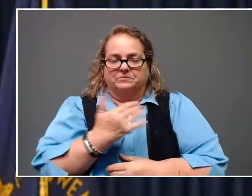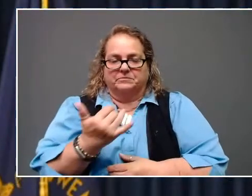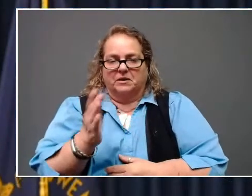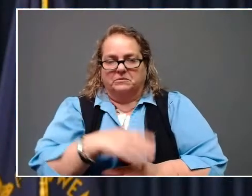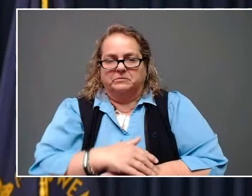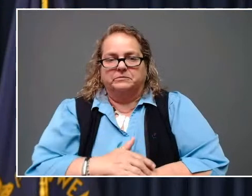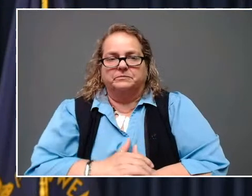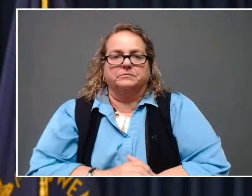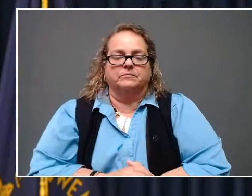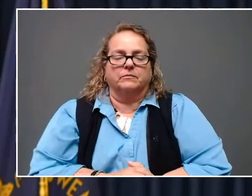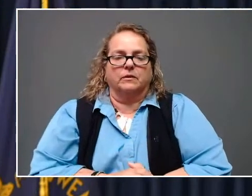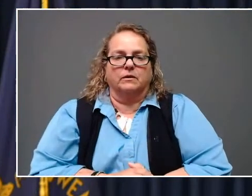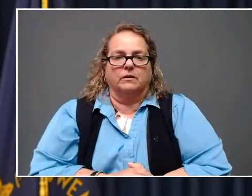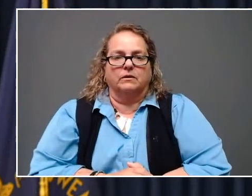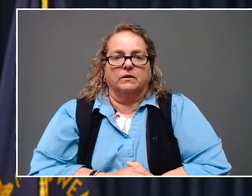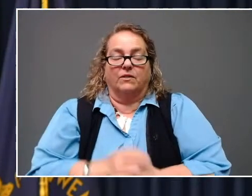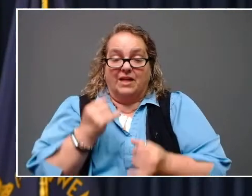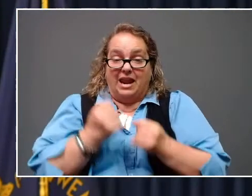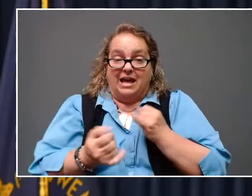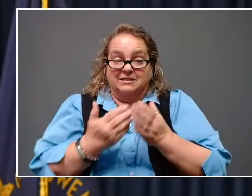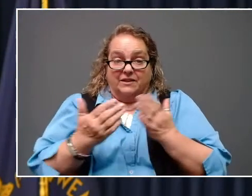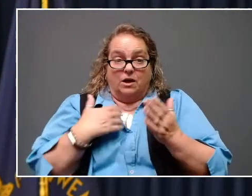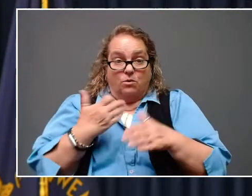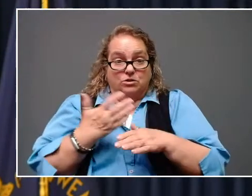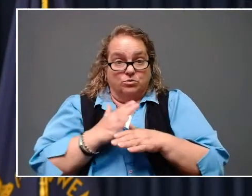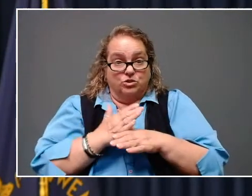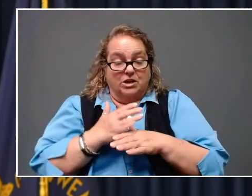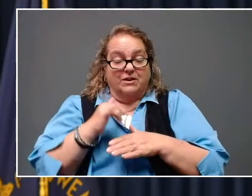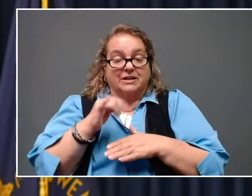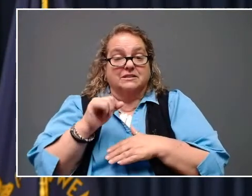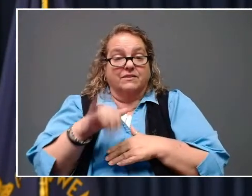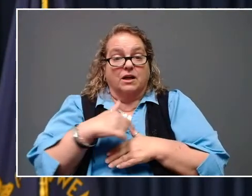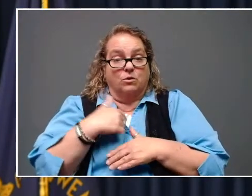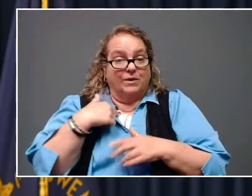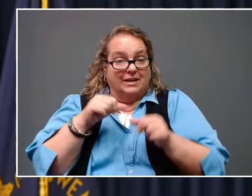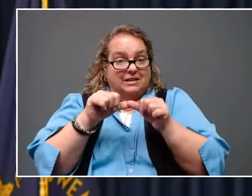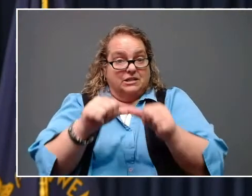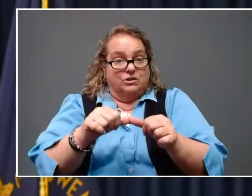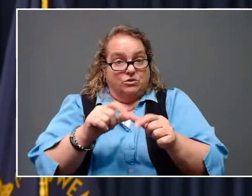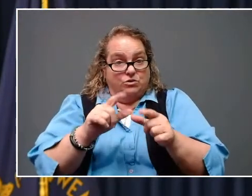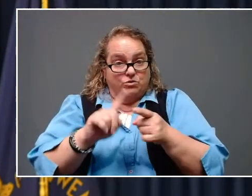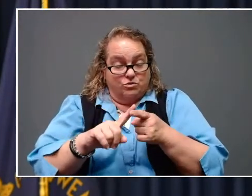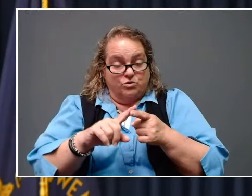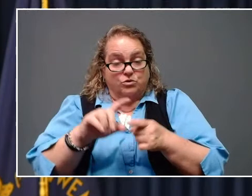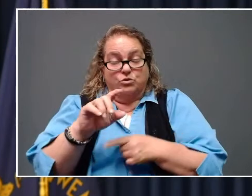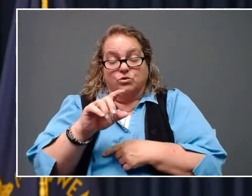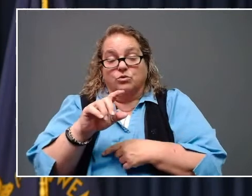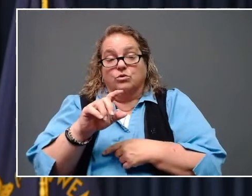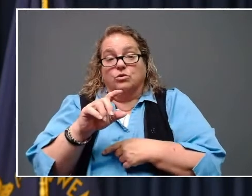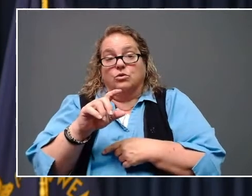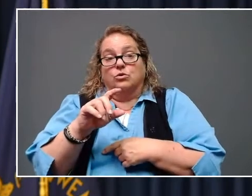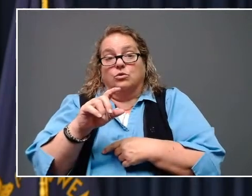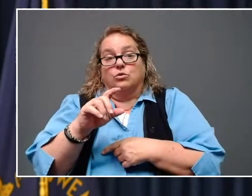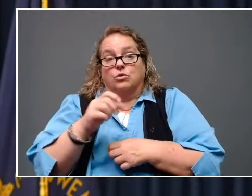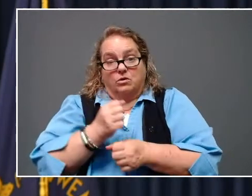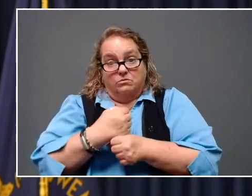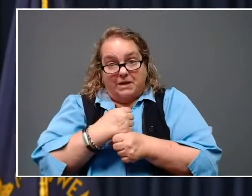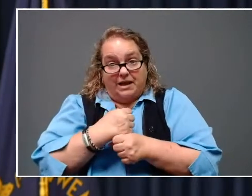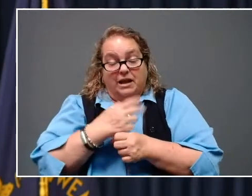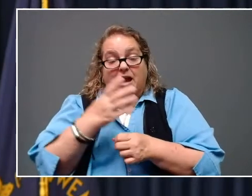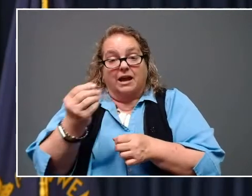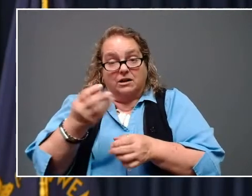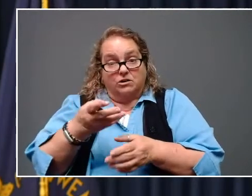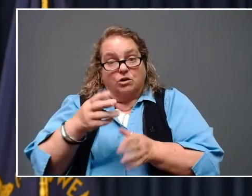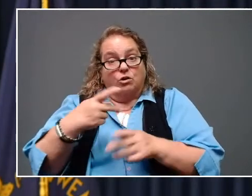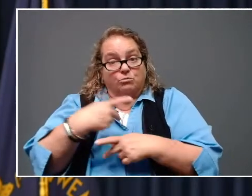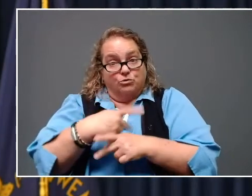I just want to share are that we continue to curate the KY COVID-19 website. I encourage anyone who's interested